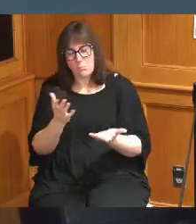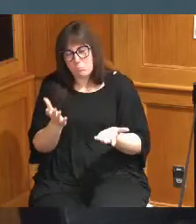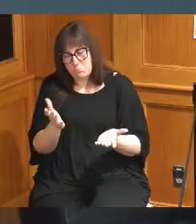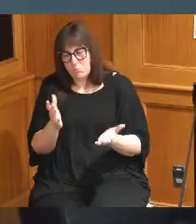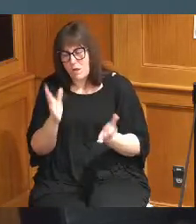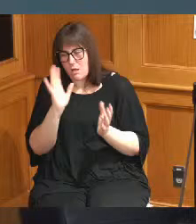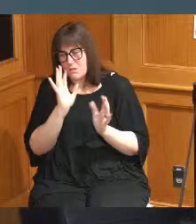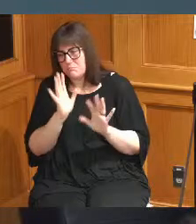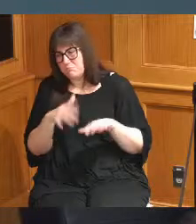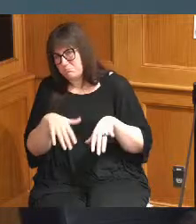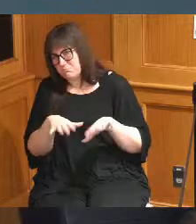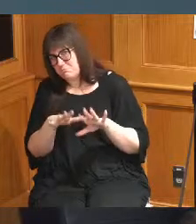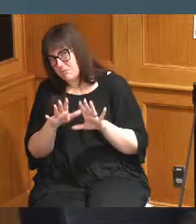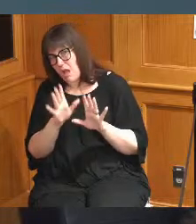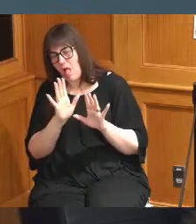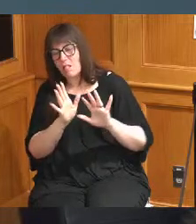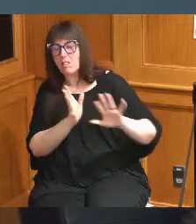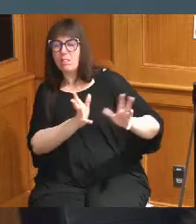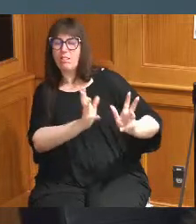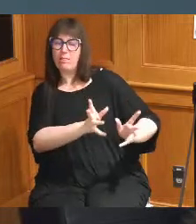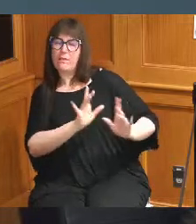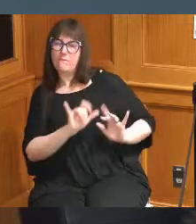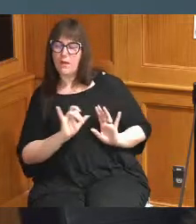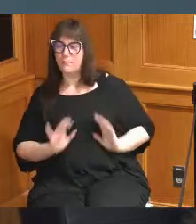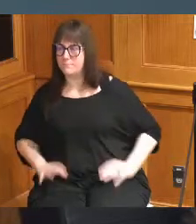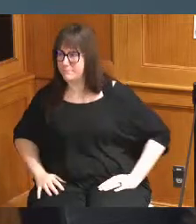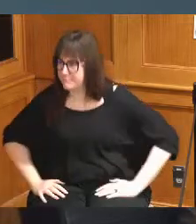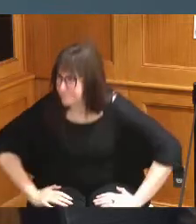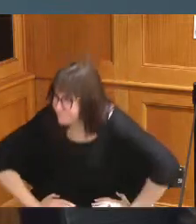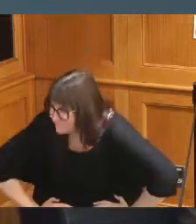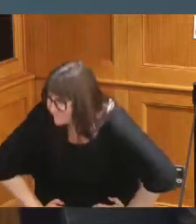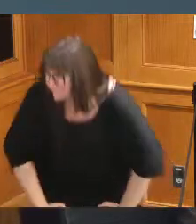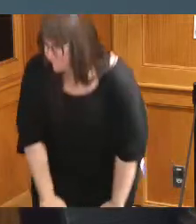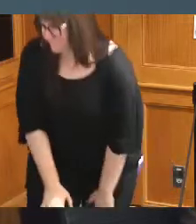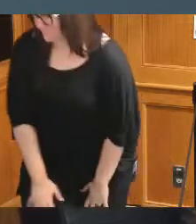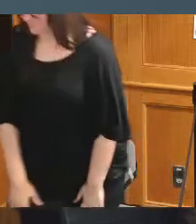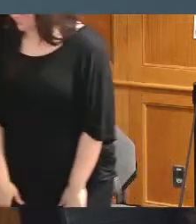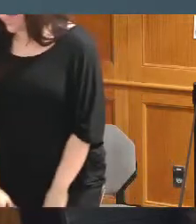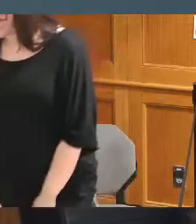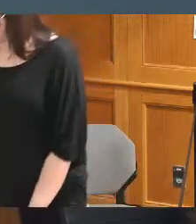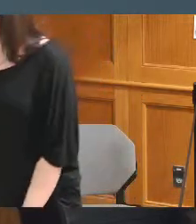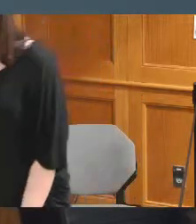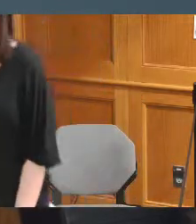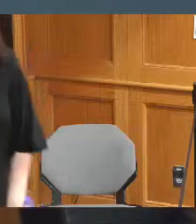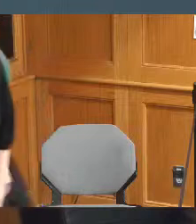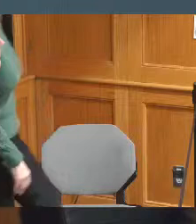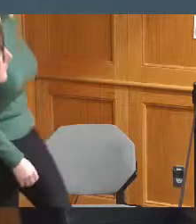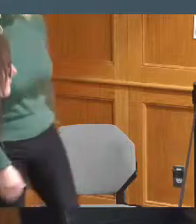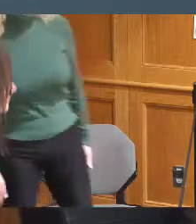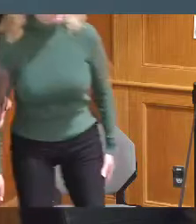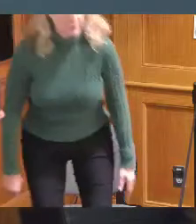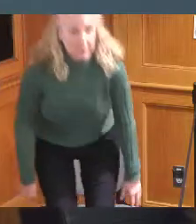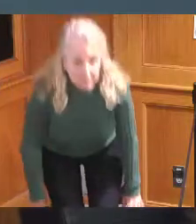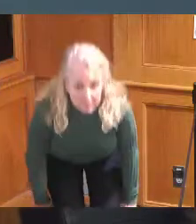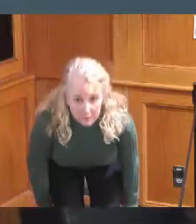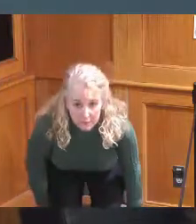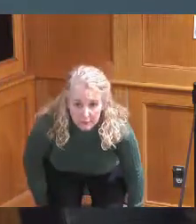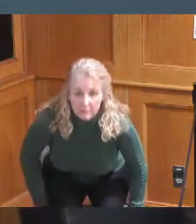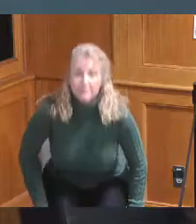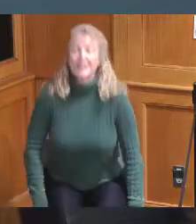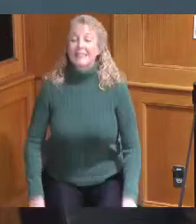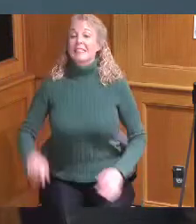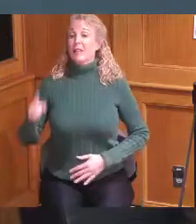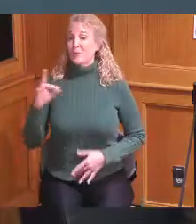move on. And I heard Dr. Jenny mention about the mandated service may have to be, if it's